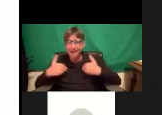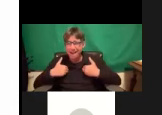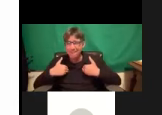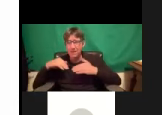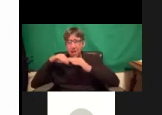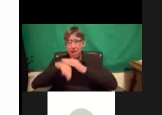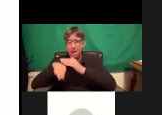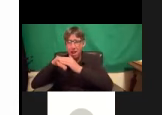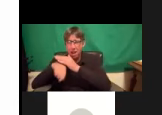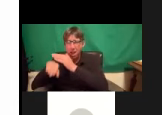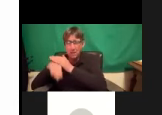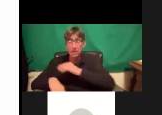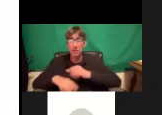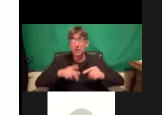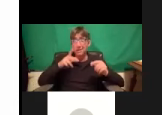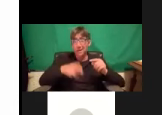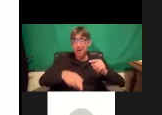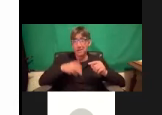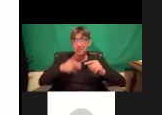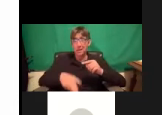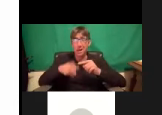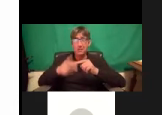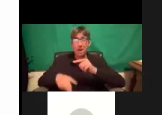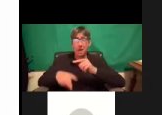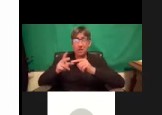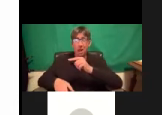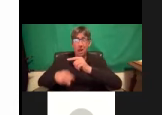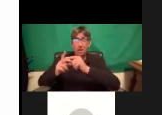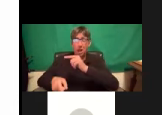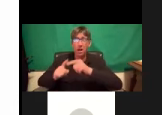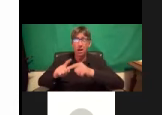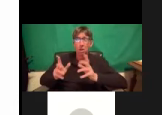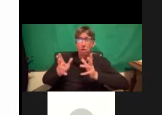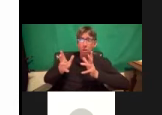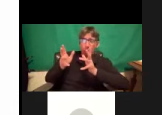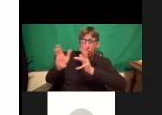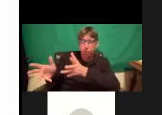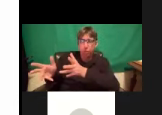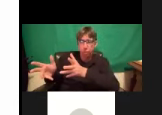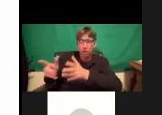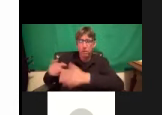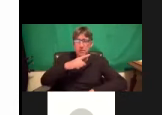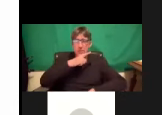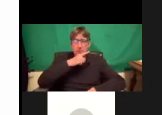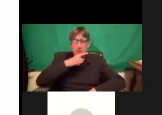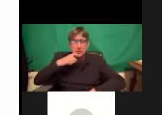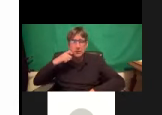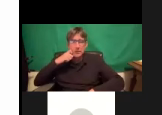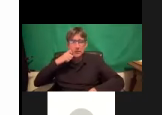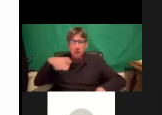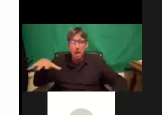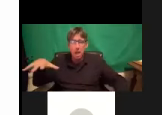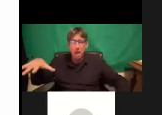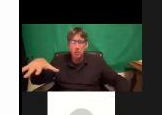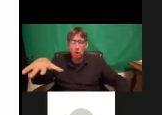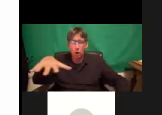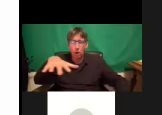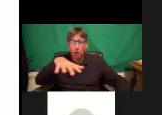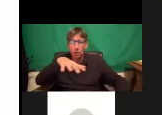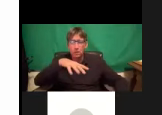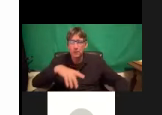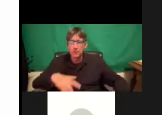most vulnerable stranded in transportation deserts, right? So, it was my thought, I guess very naively, the idea